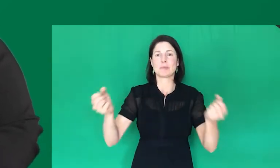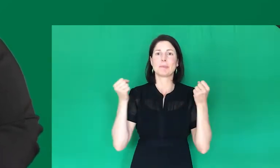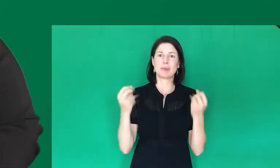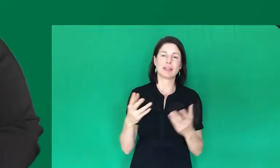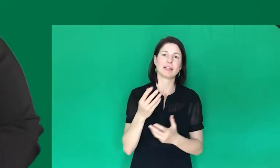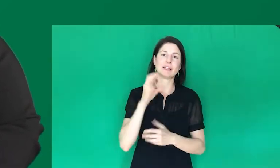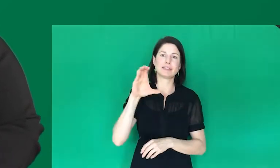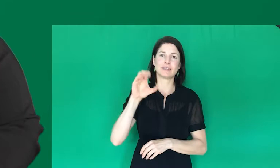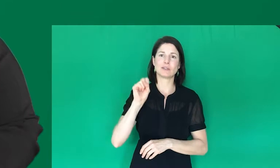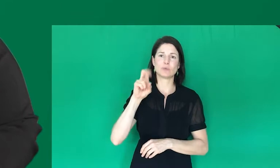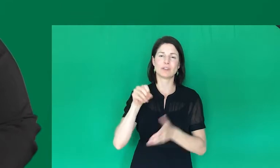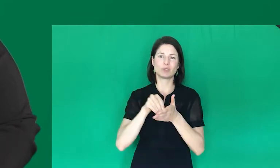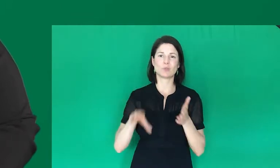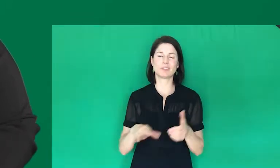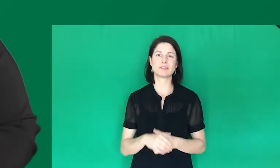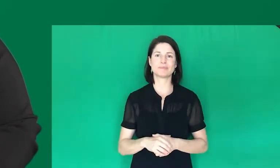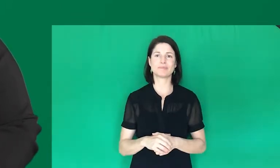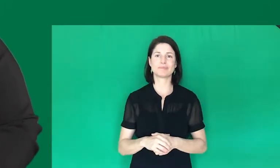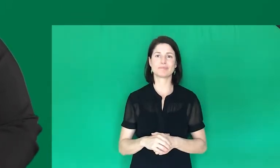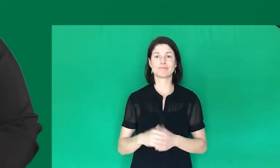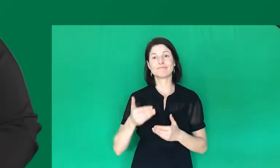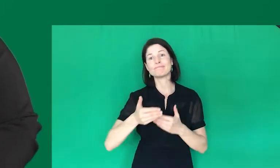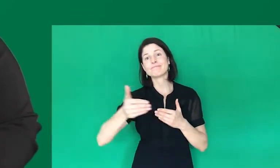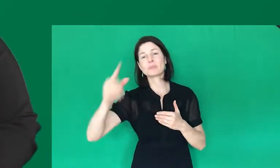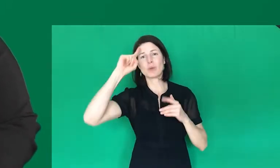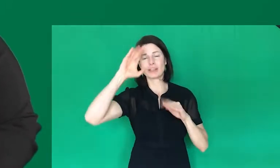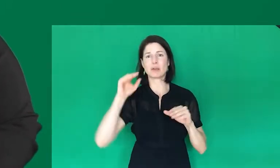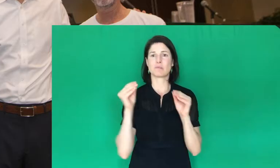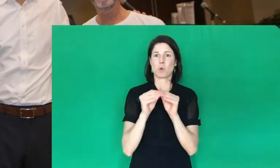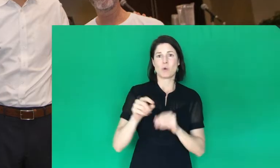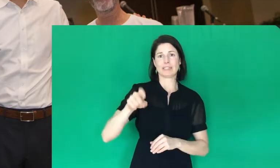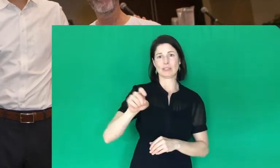State students. And we anticipate that demand will only grow in the months ahead.